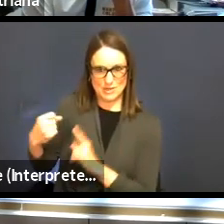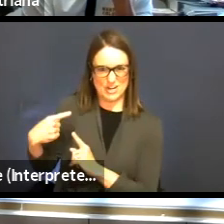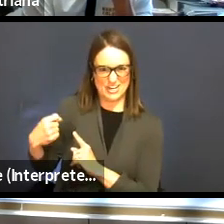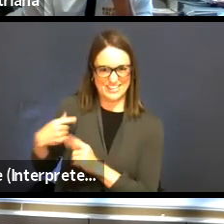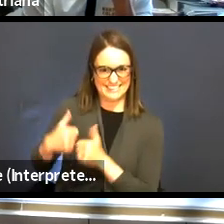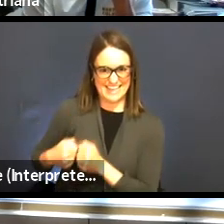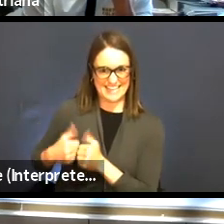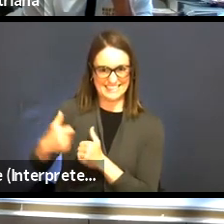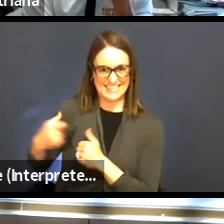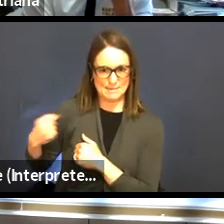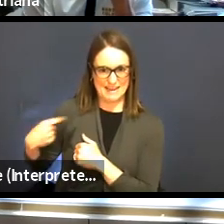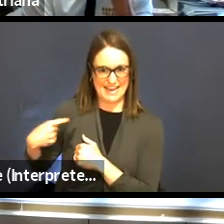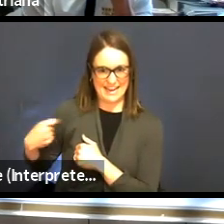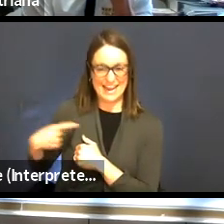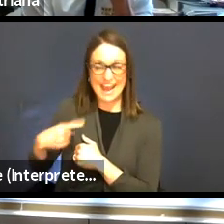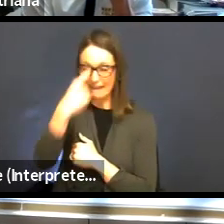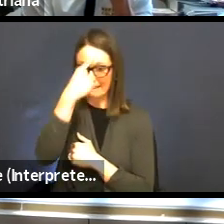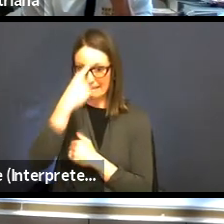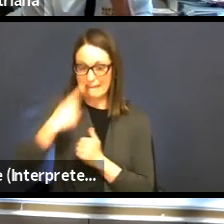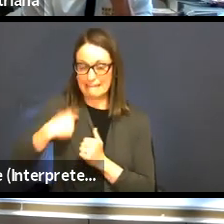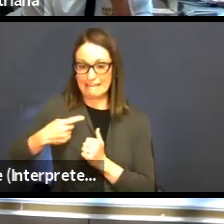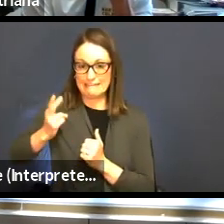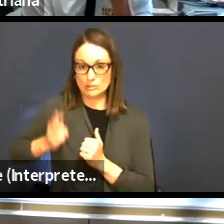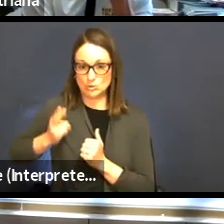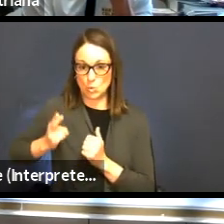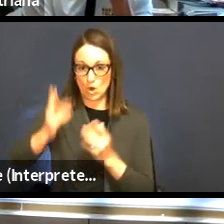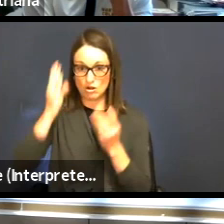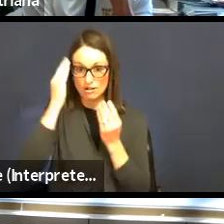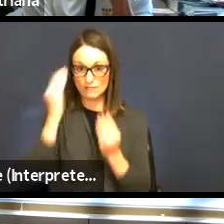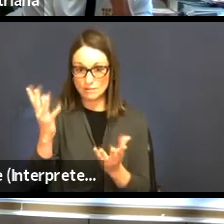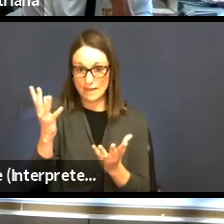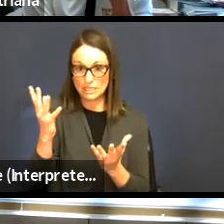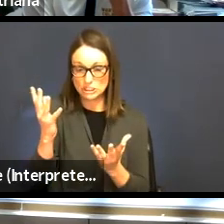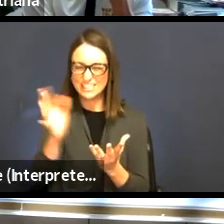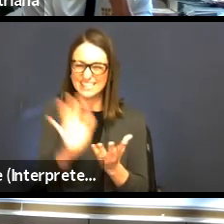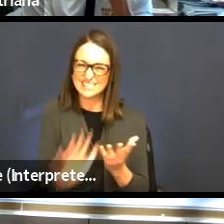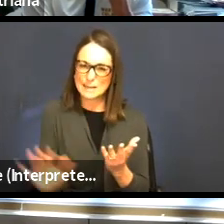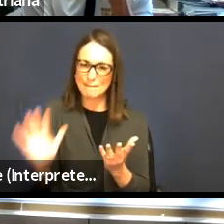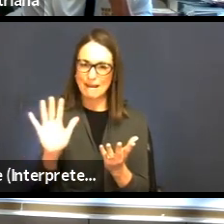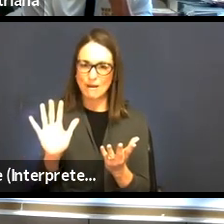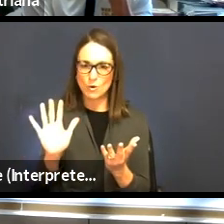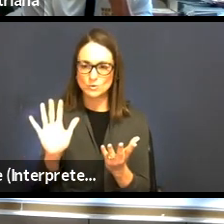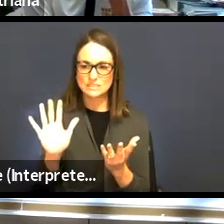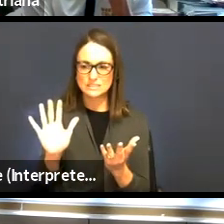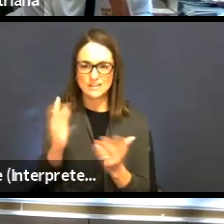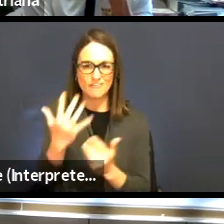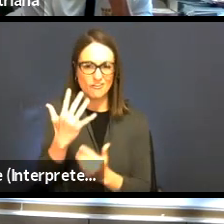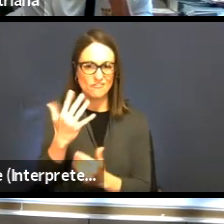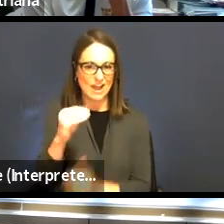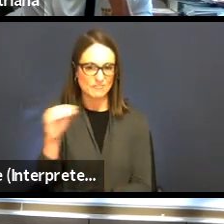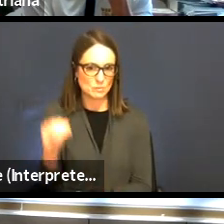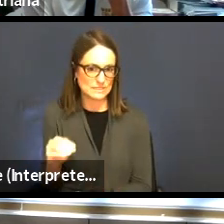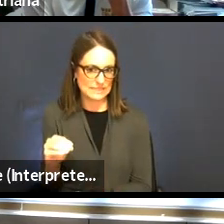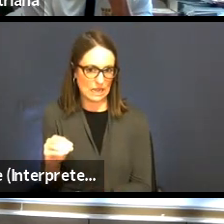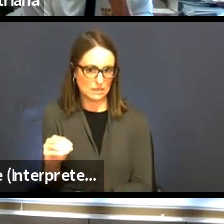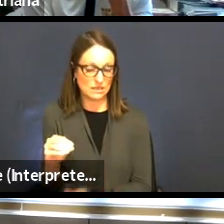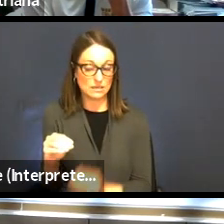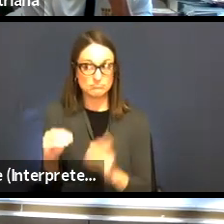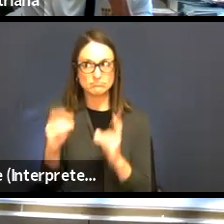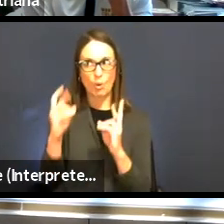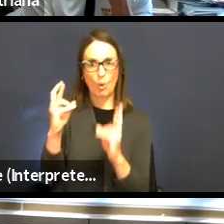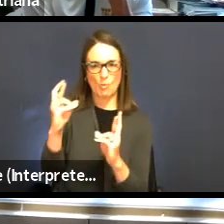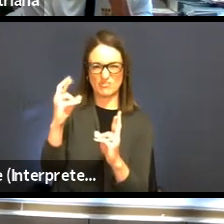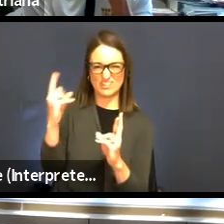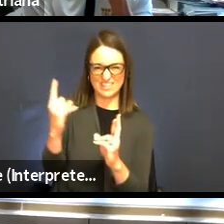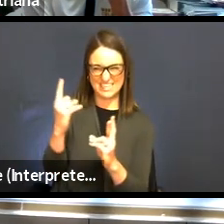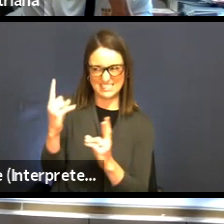to, I think our historical melt information is around 5%, but hopefully somebody will send that to me.